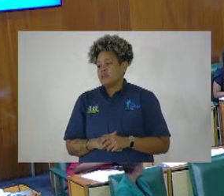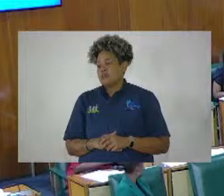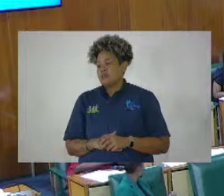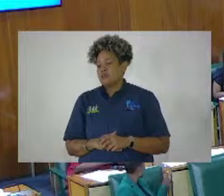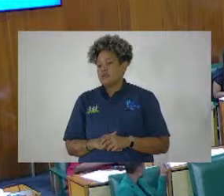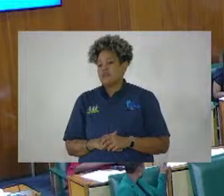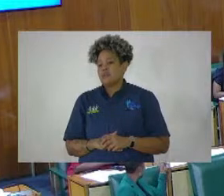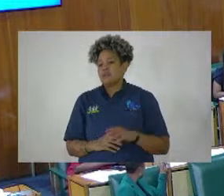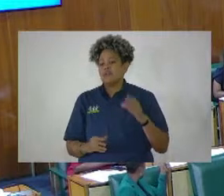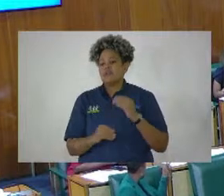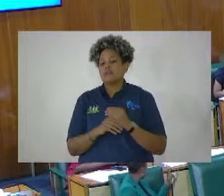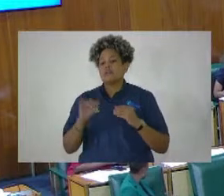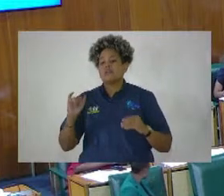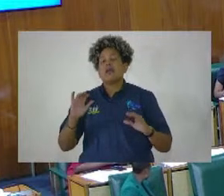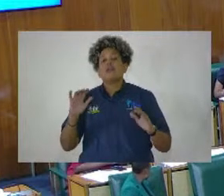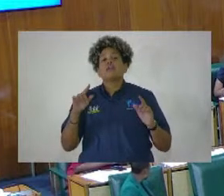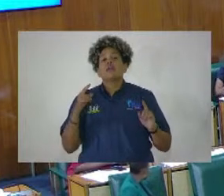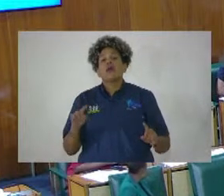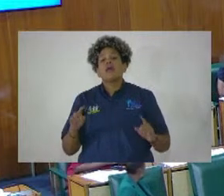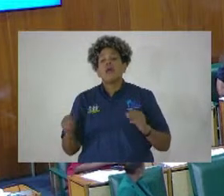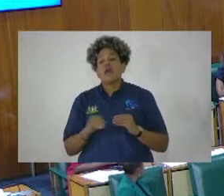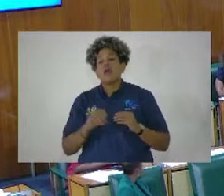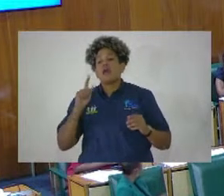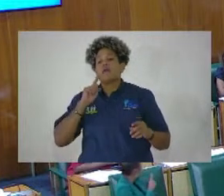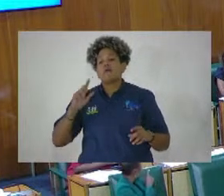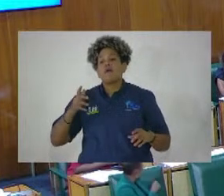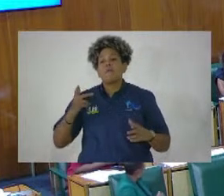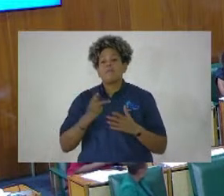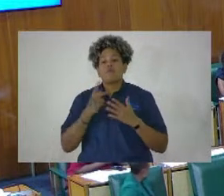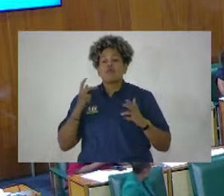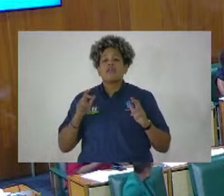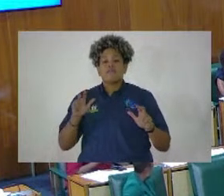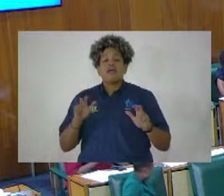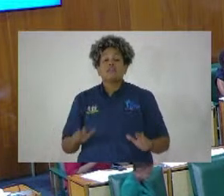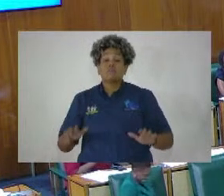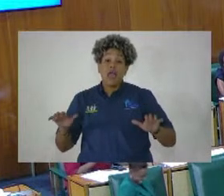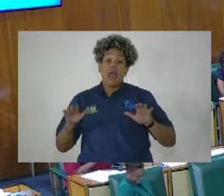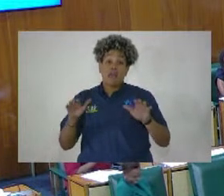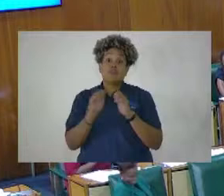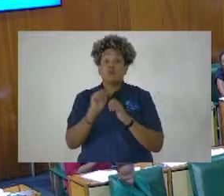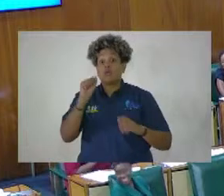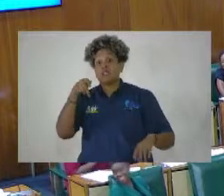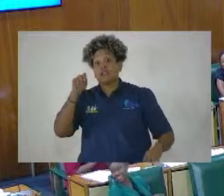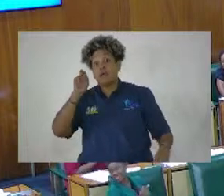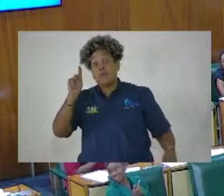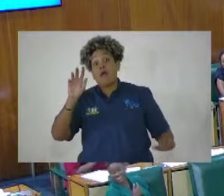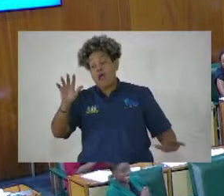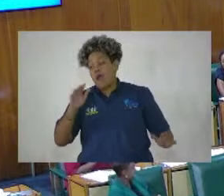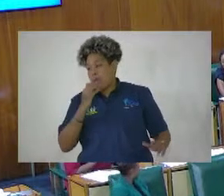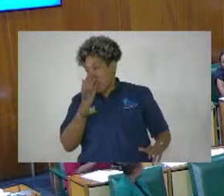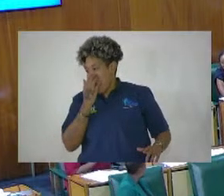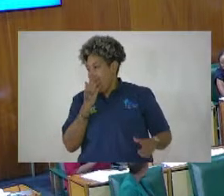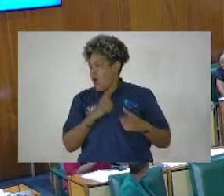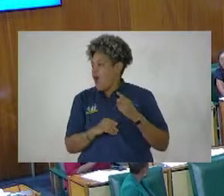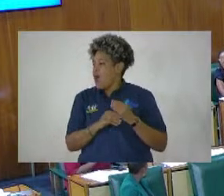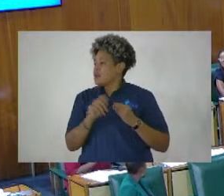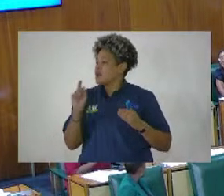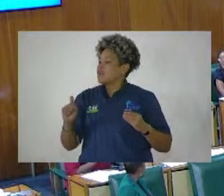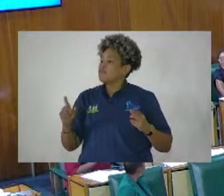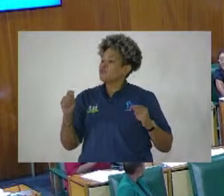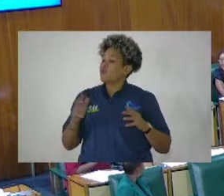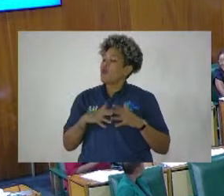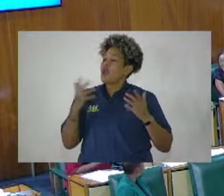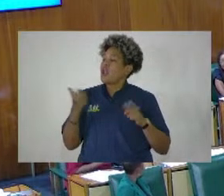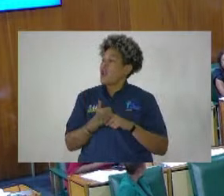top of that, there are pre-investment activities with Spark, where you have to do a lot of